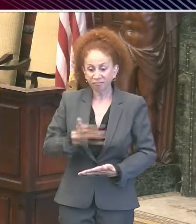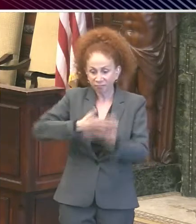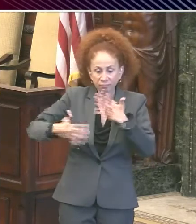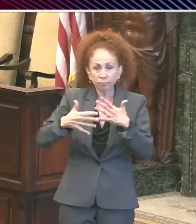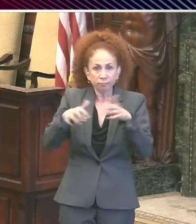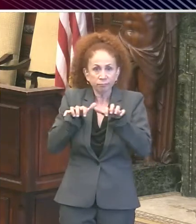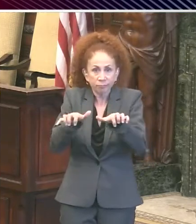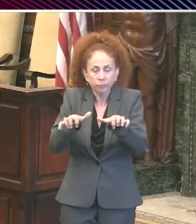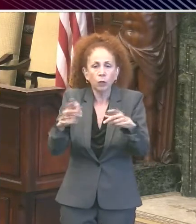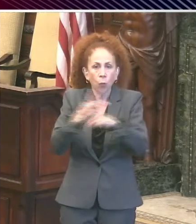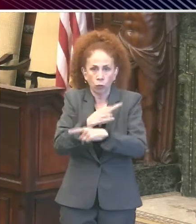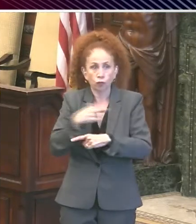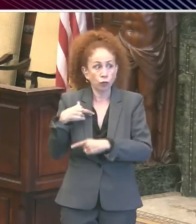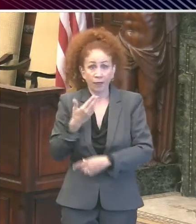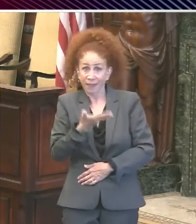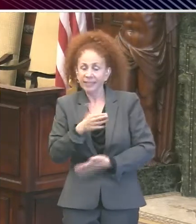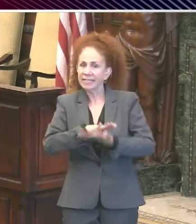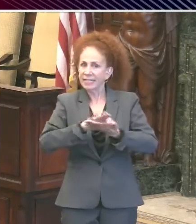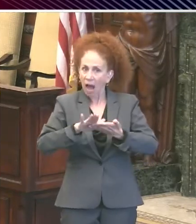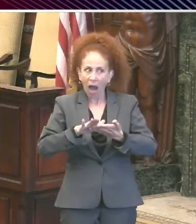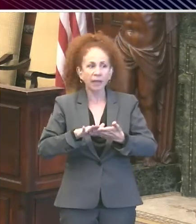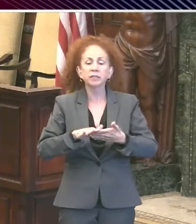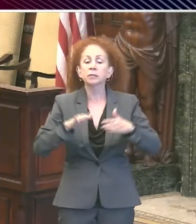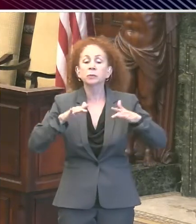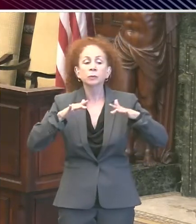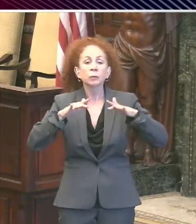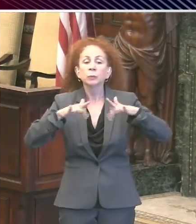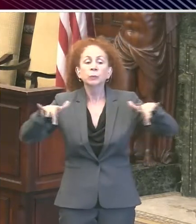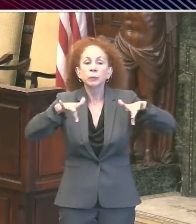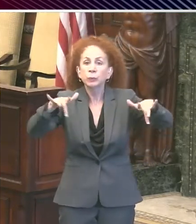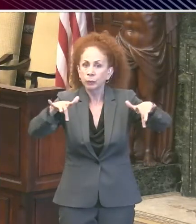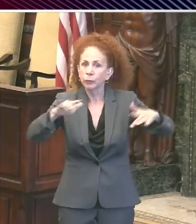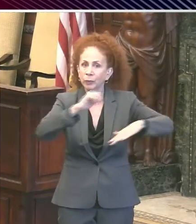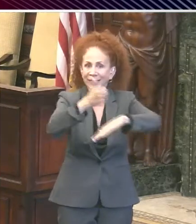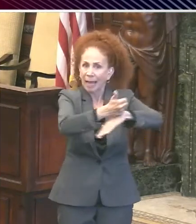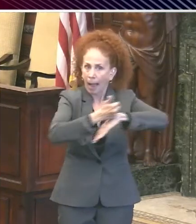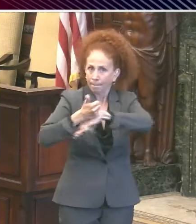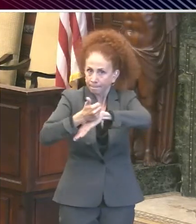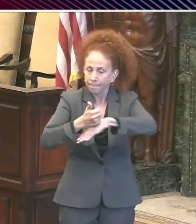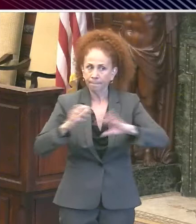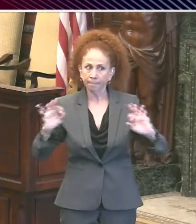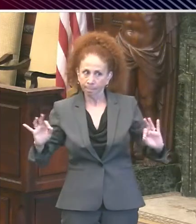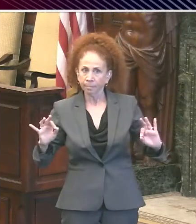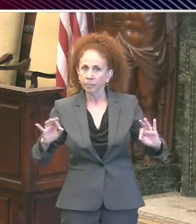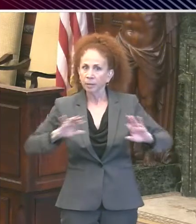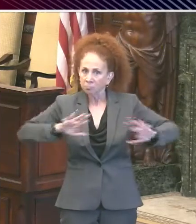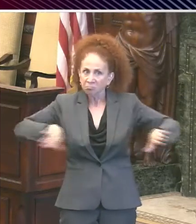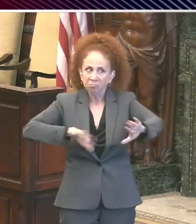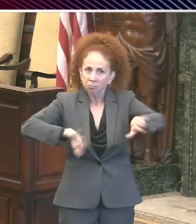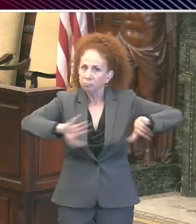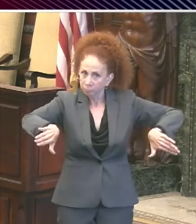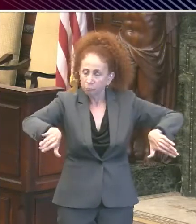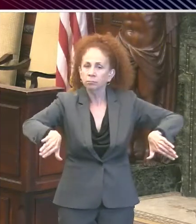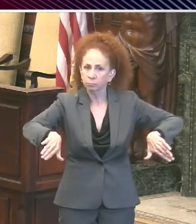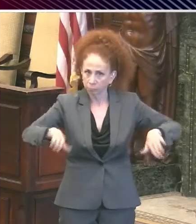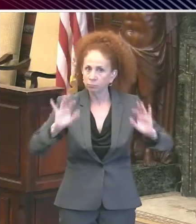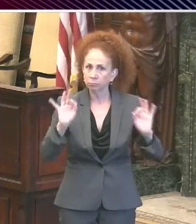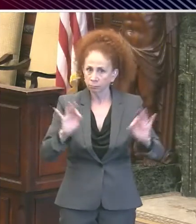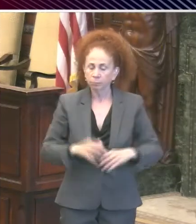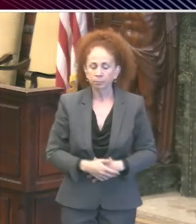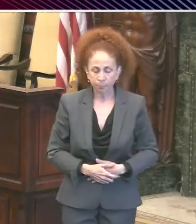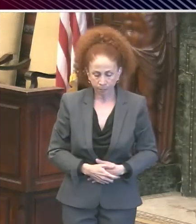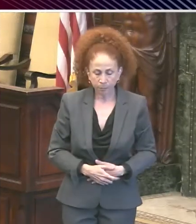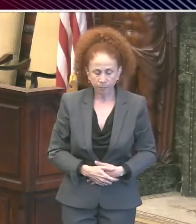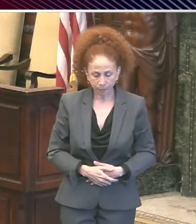risk. Here's a nice setup where it's very sparsely arranged so that there aren't crowds close to each other and aren't a lot of